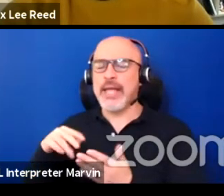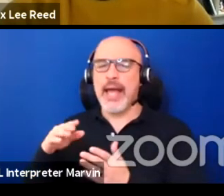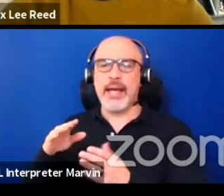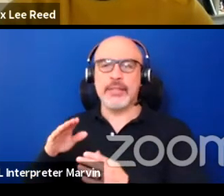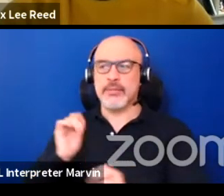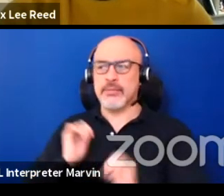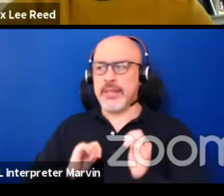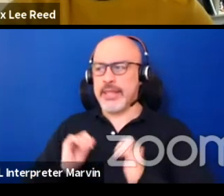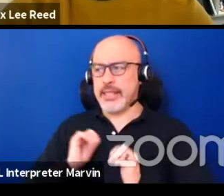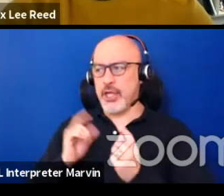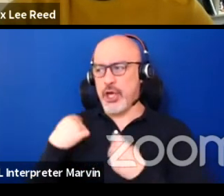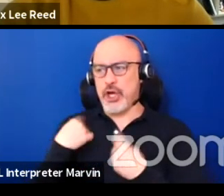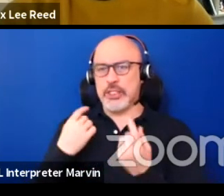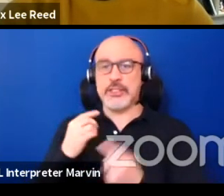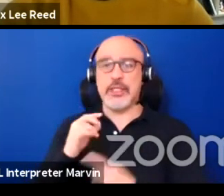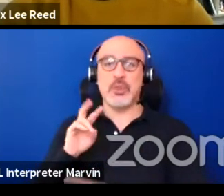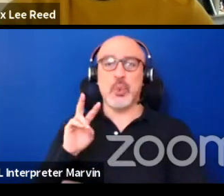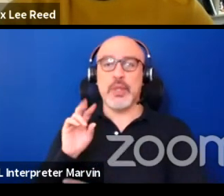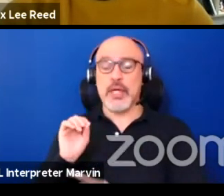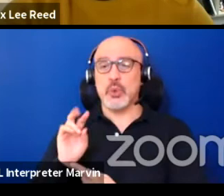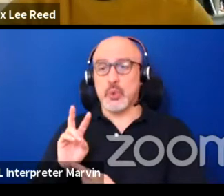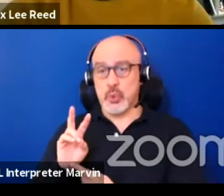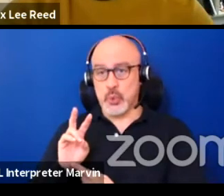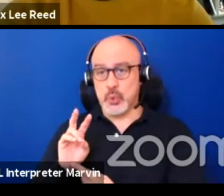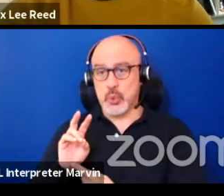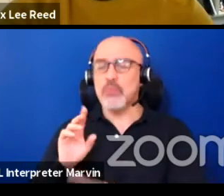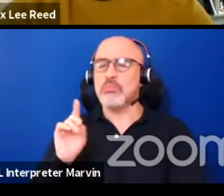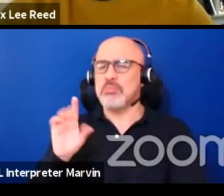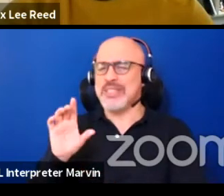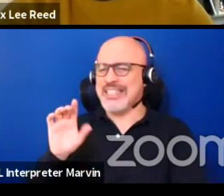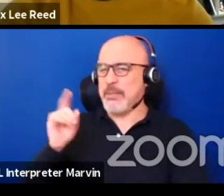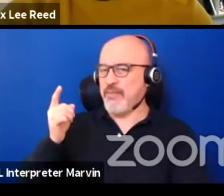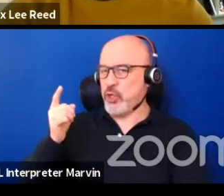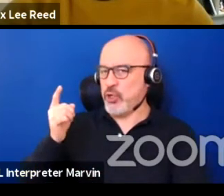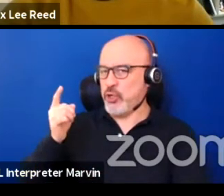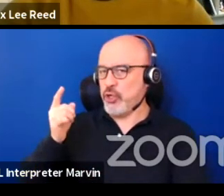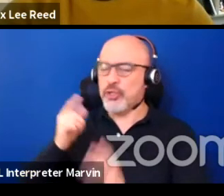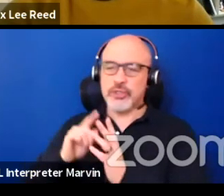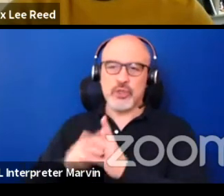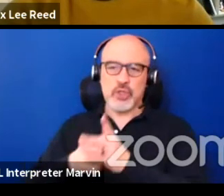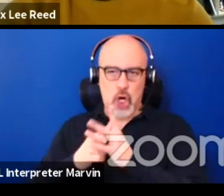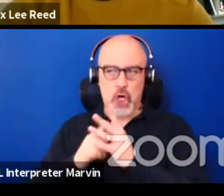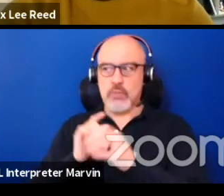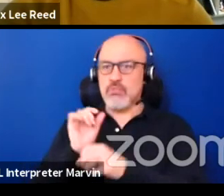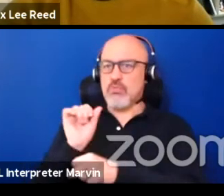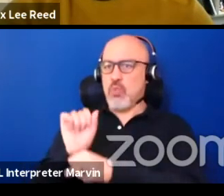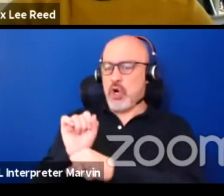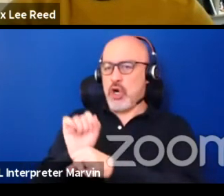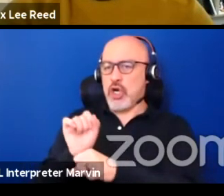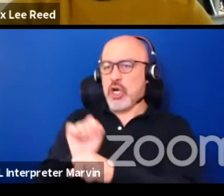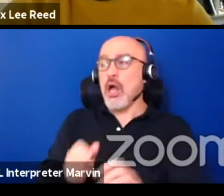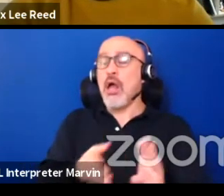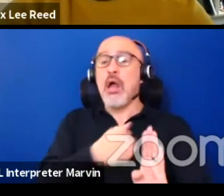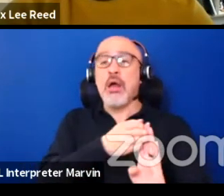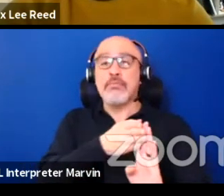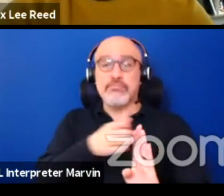since 2002. December 1, 2002 was my first day work, and I have